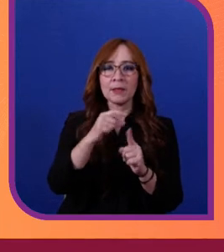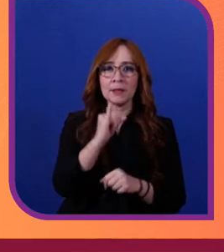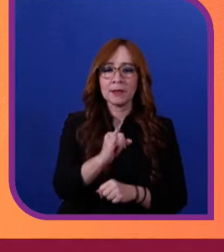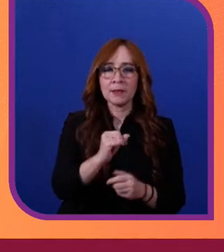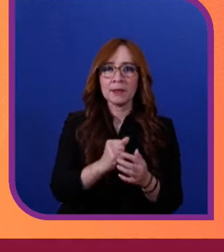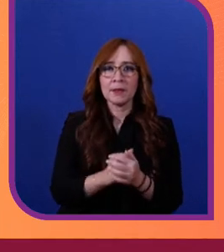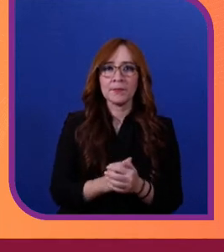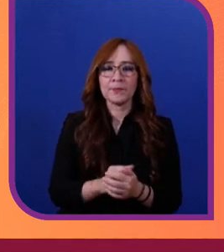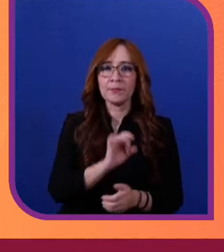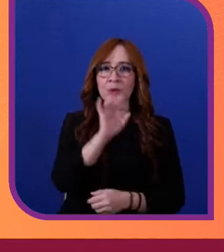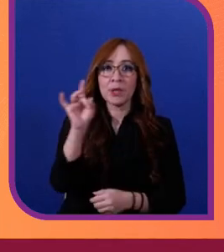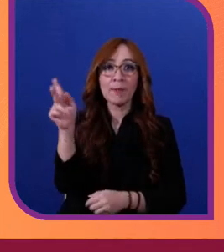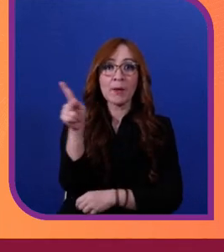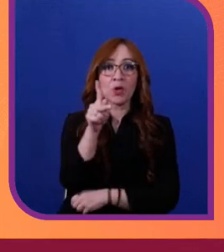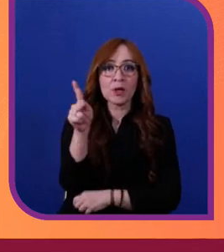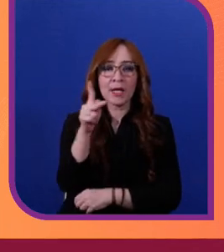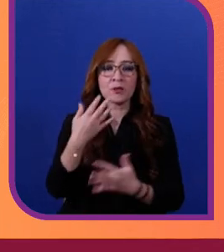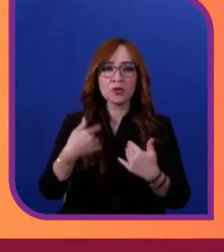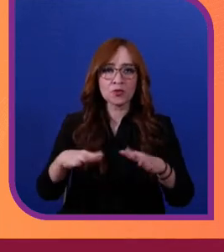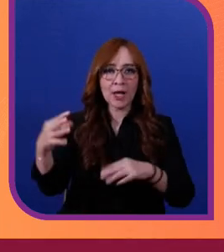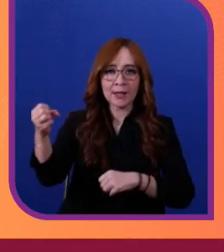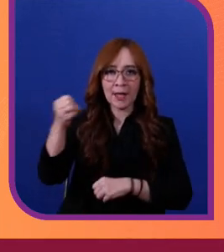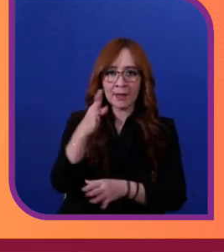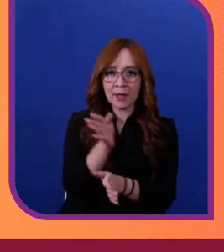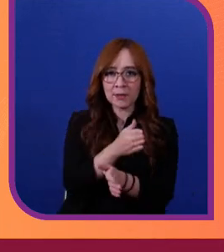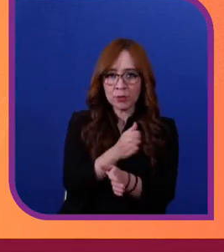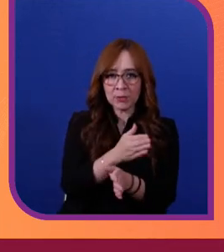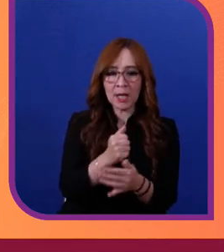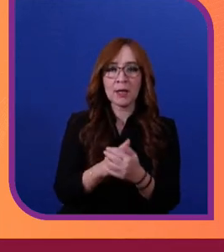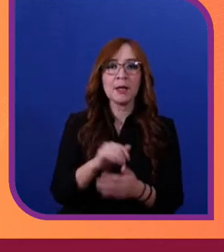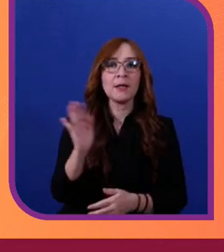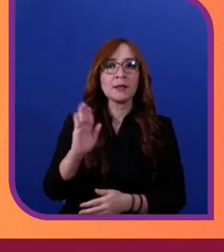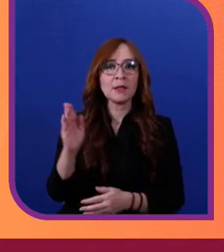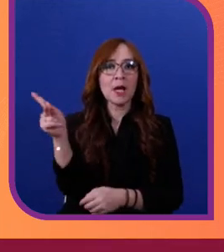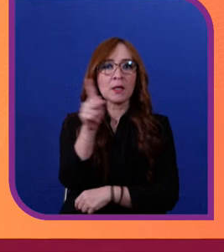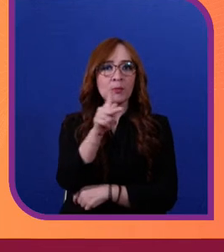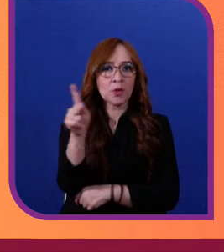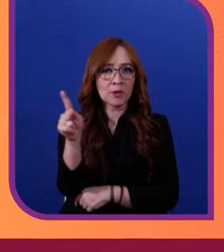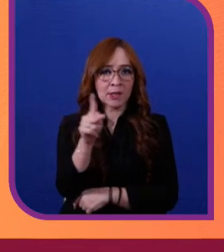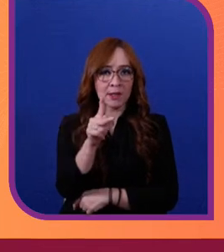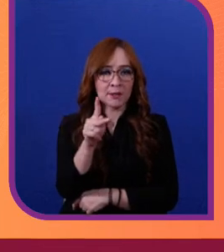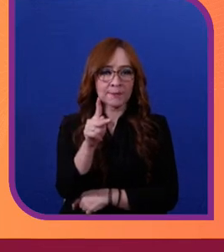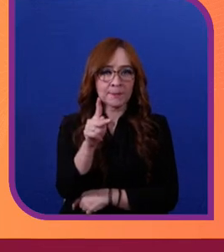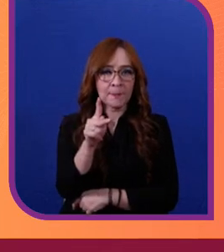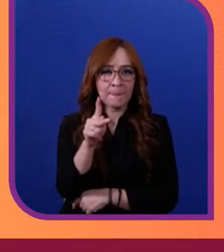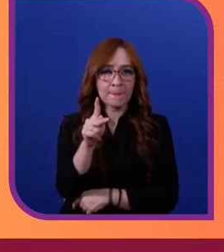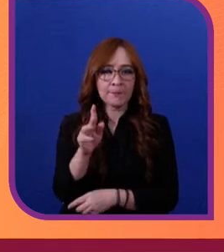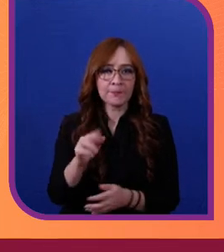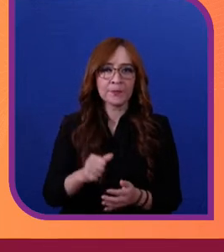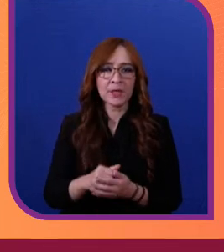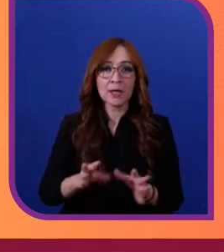come from not only the PB Garena disebut also from other needs a Which include